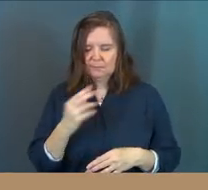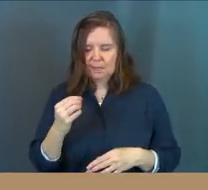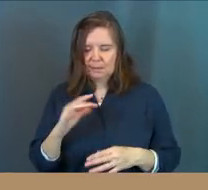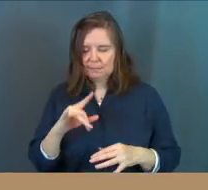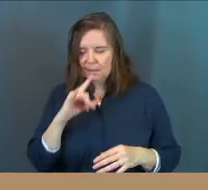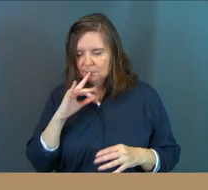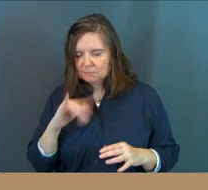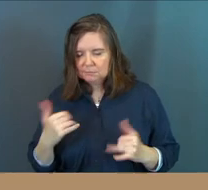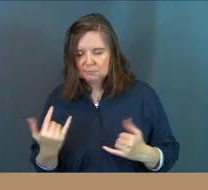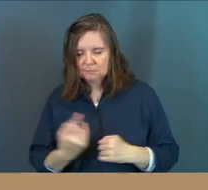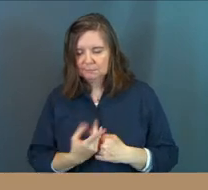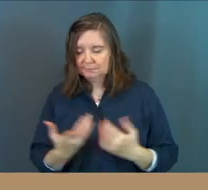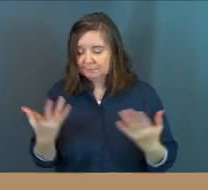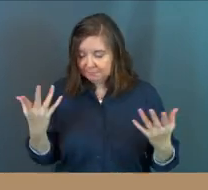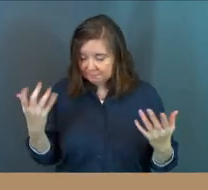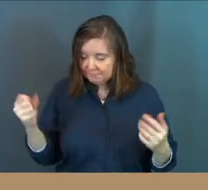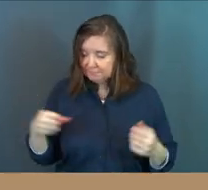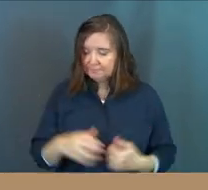Yep.